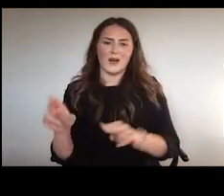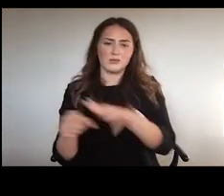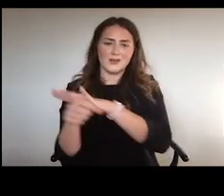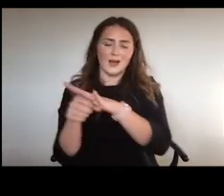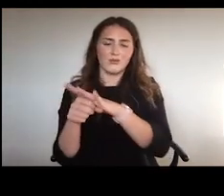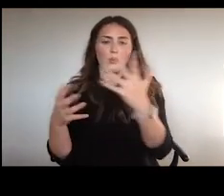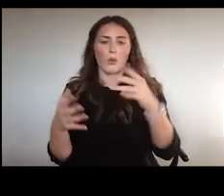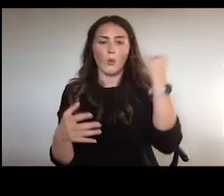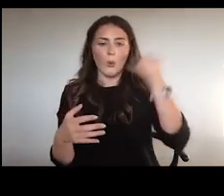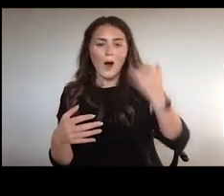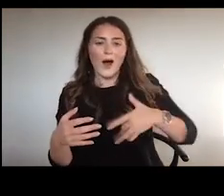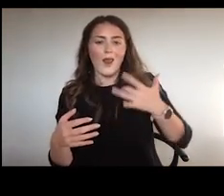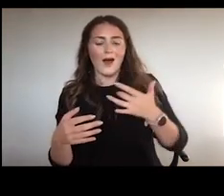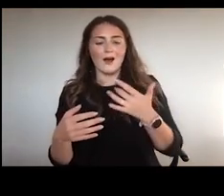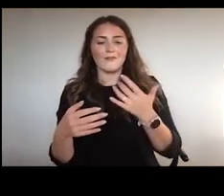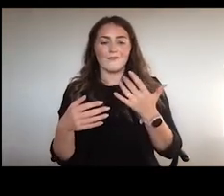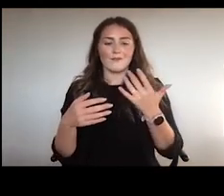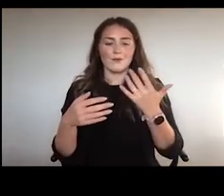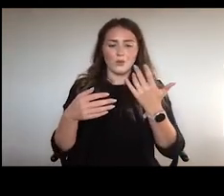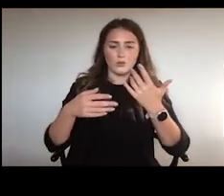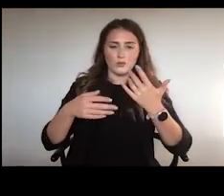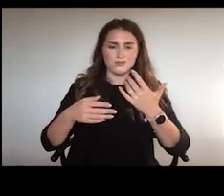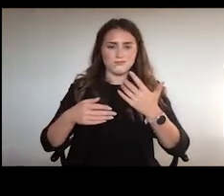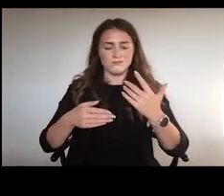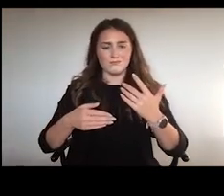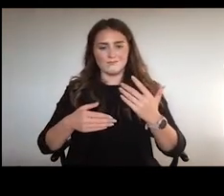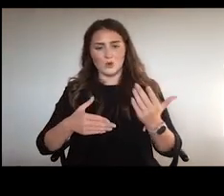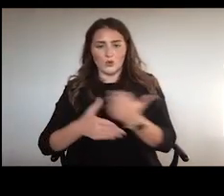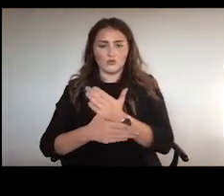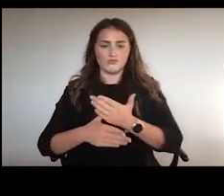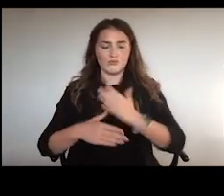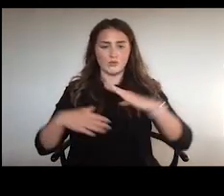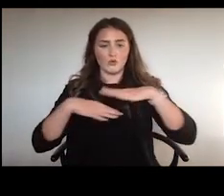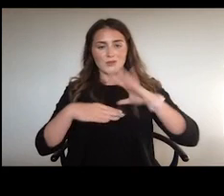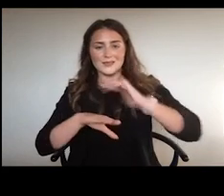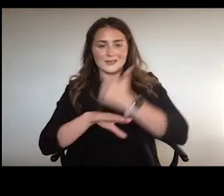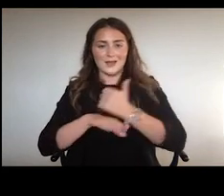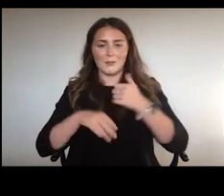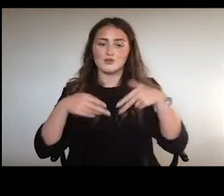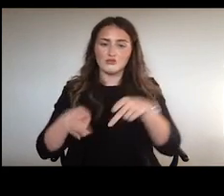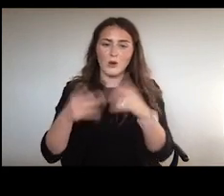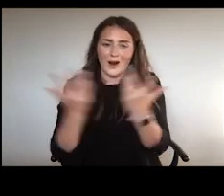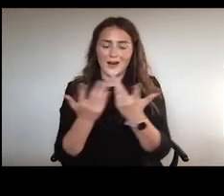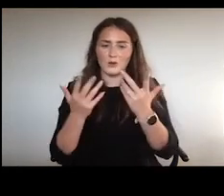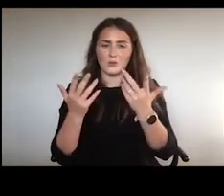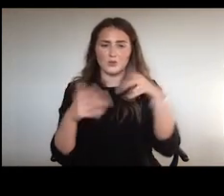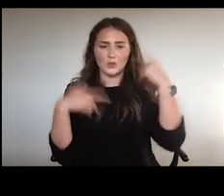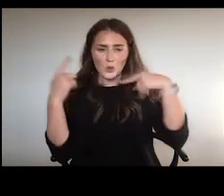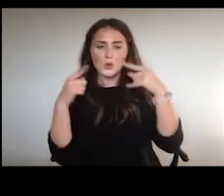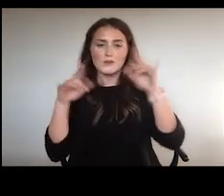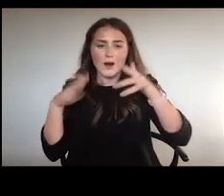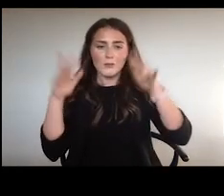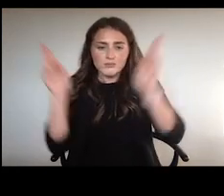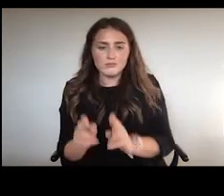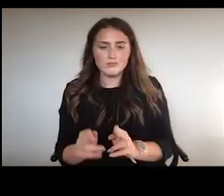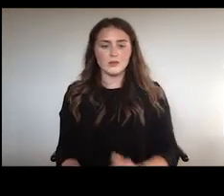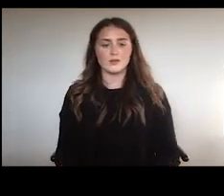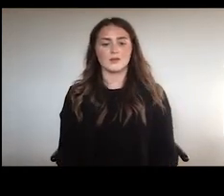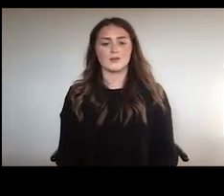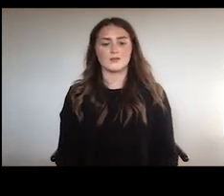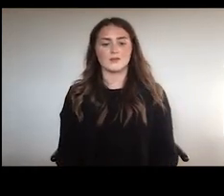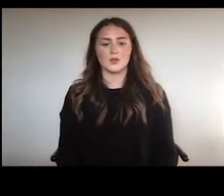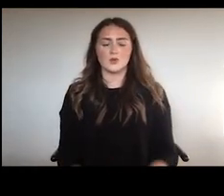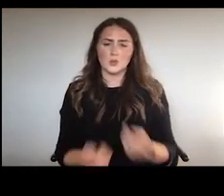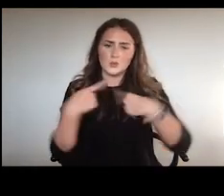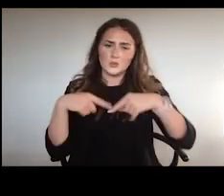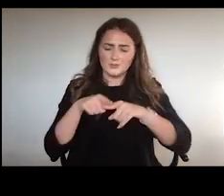at sensitive locations, such as people's homes or on wildlife, along the route and on some existing roads. For example,